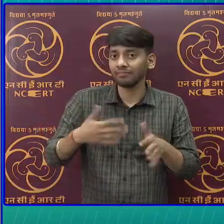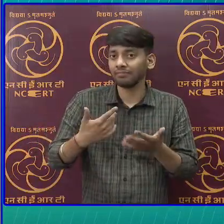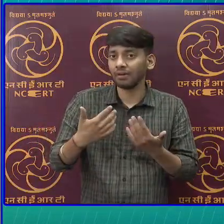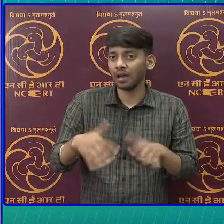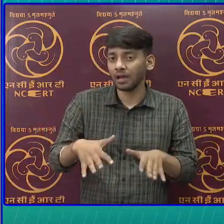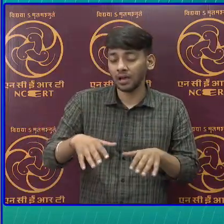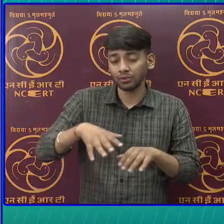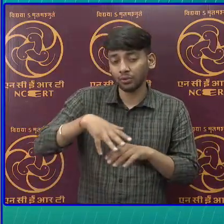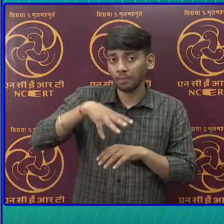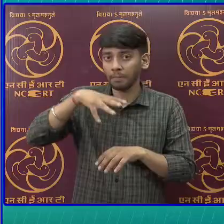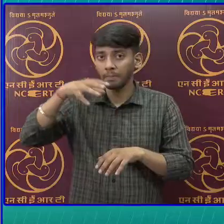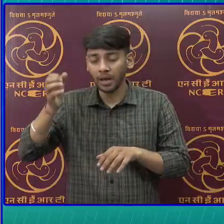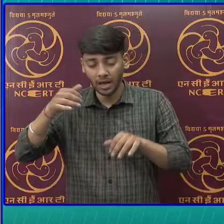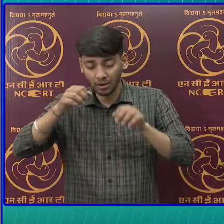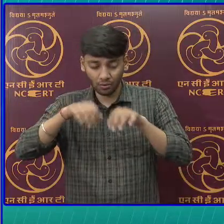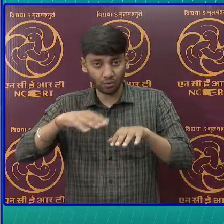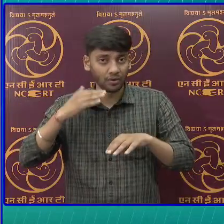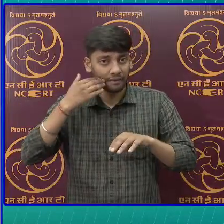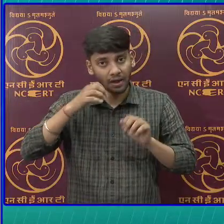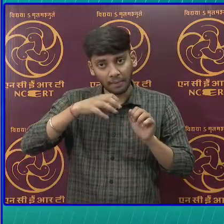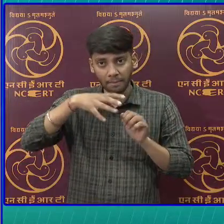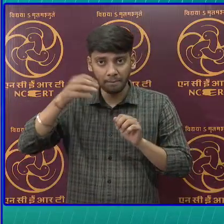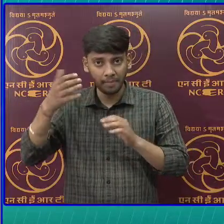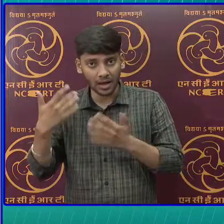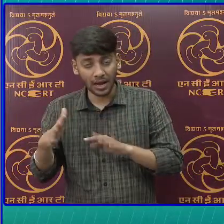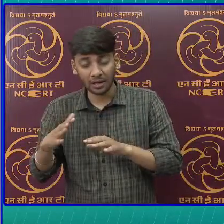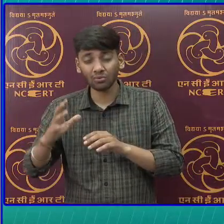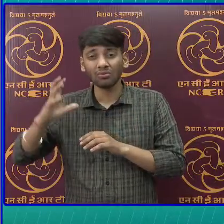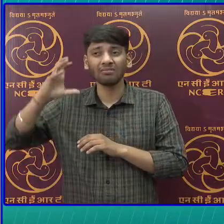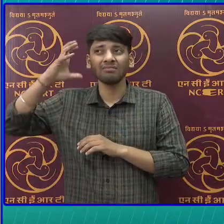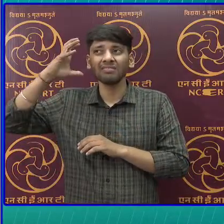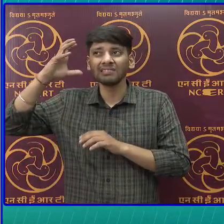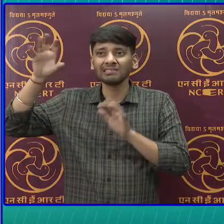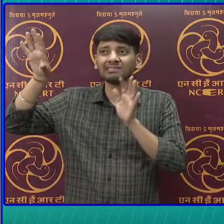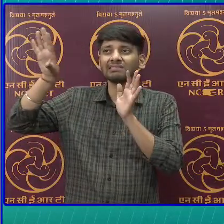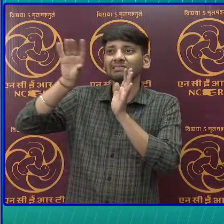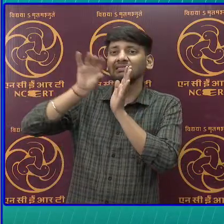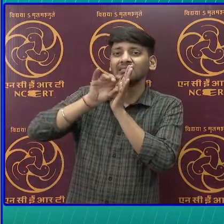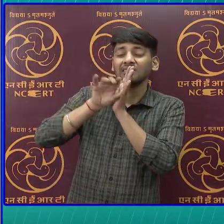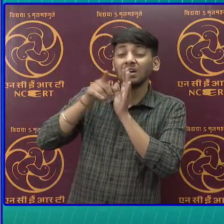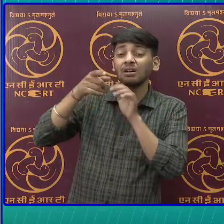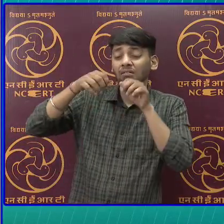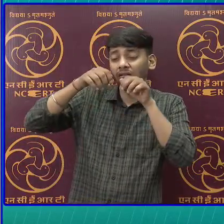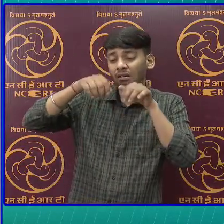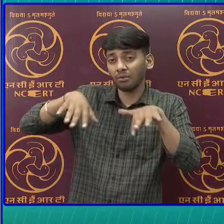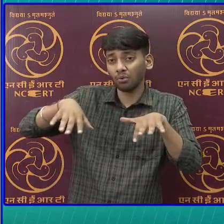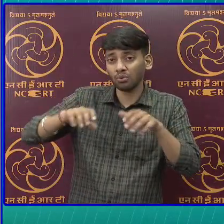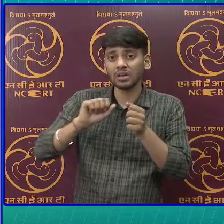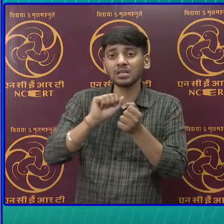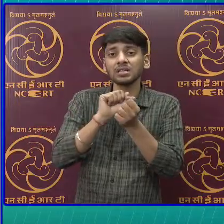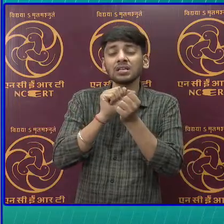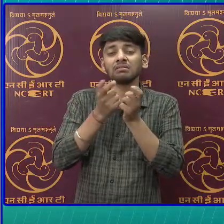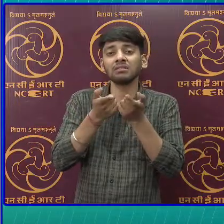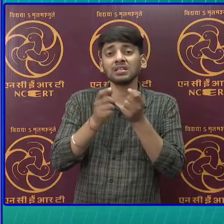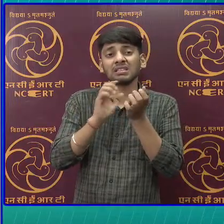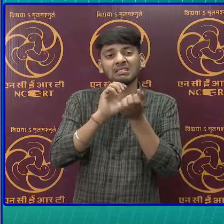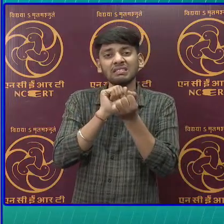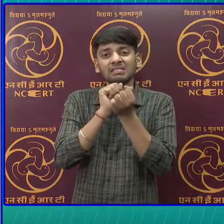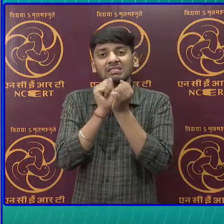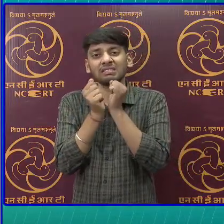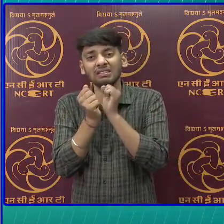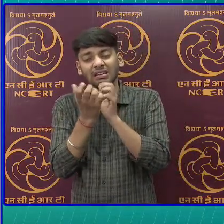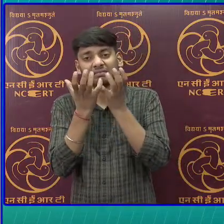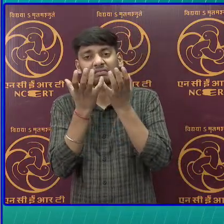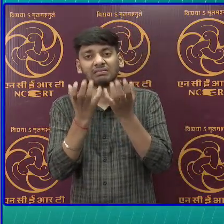due to that heat, extreme heat, that what will happen, the roots will start drying, okay?